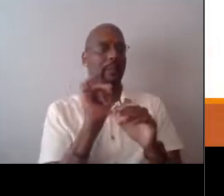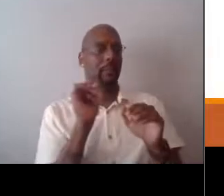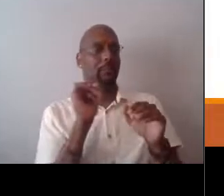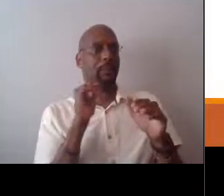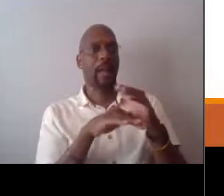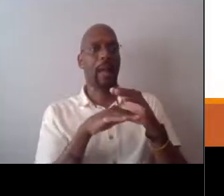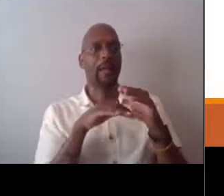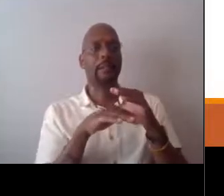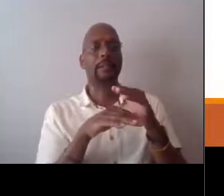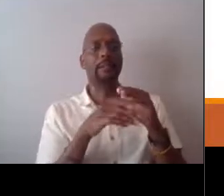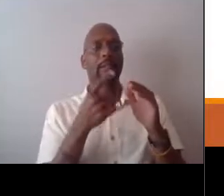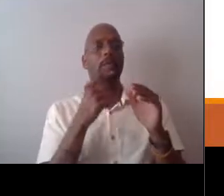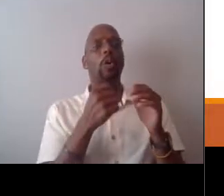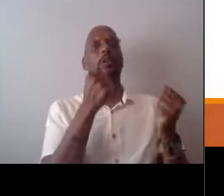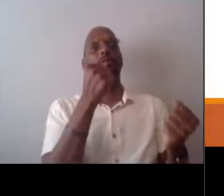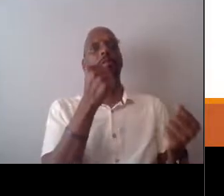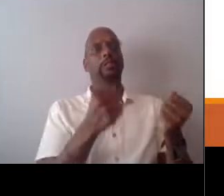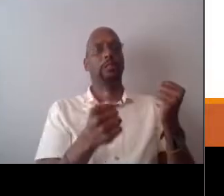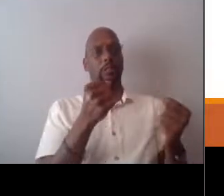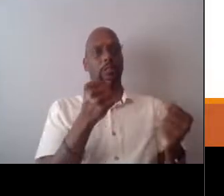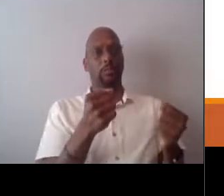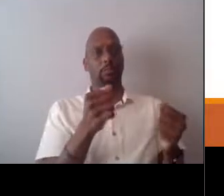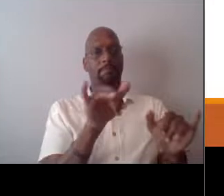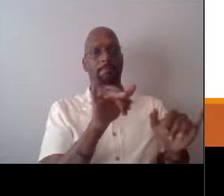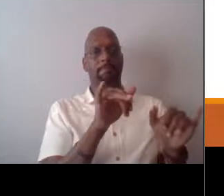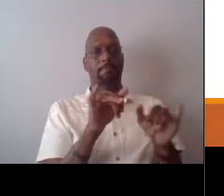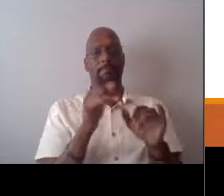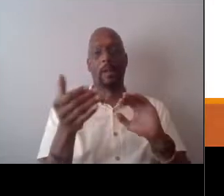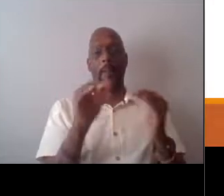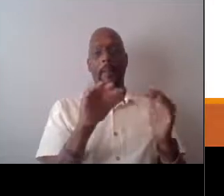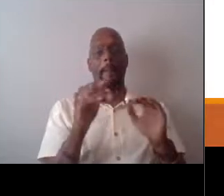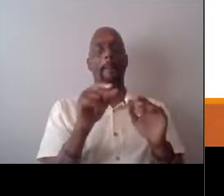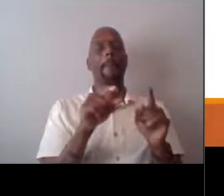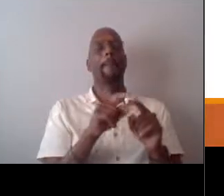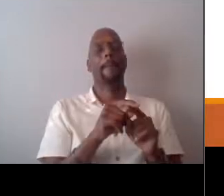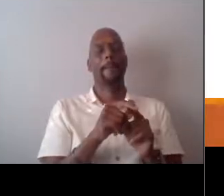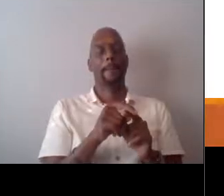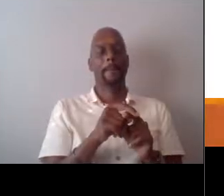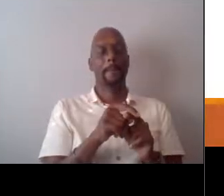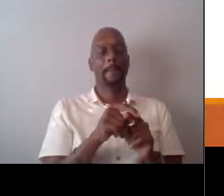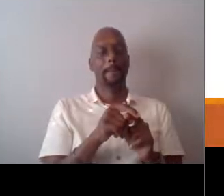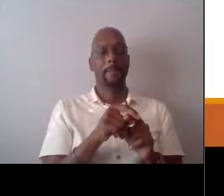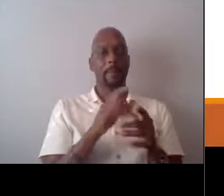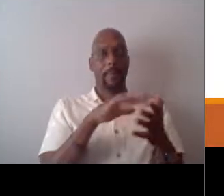by vehicles. I should also note that in the maps that I'll